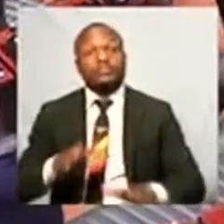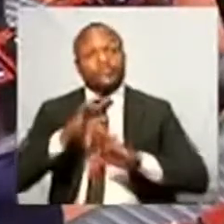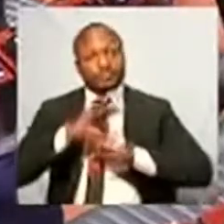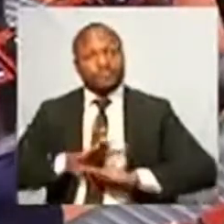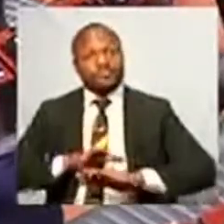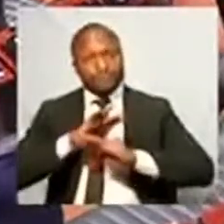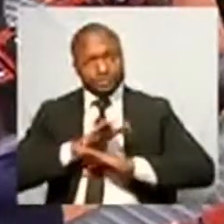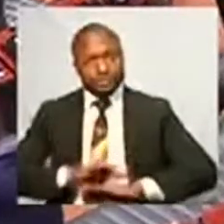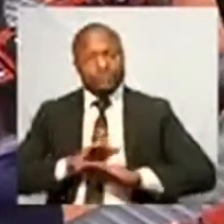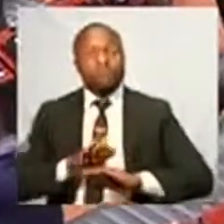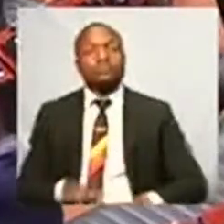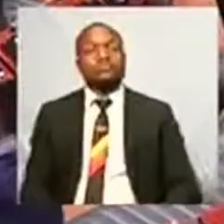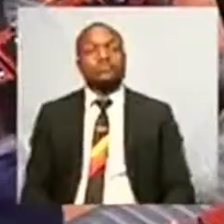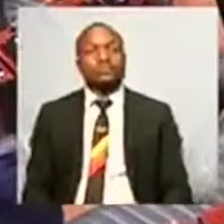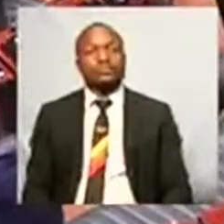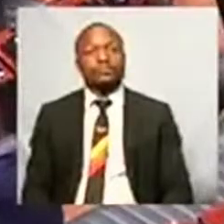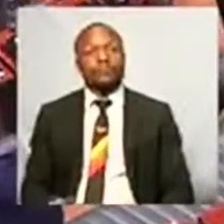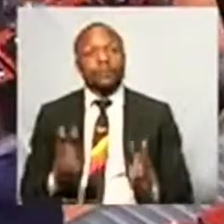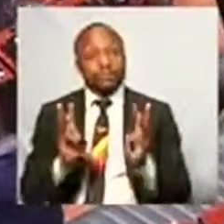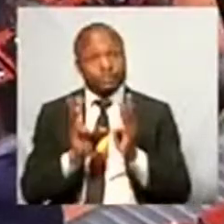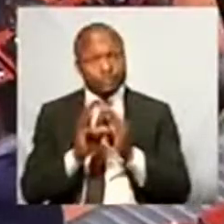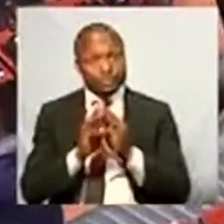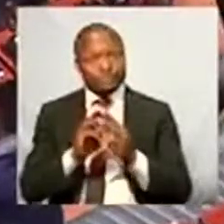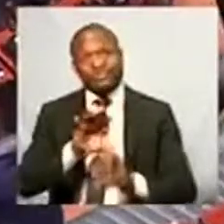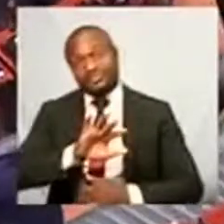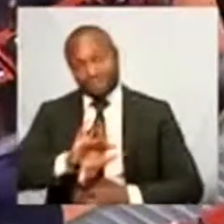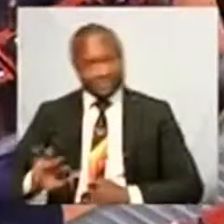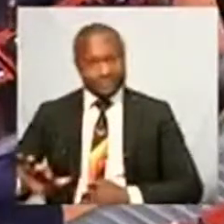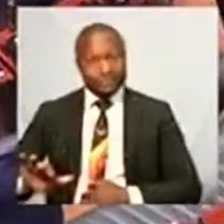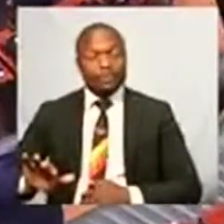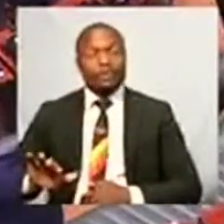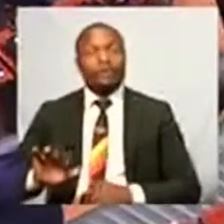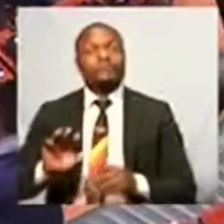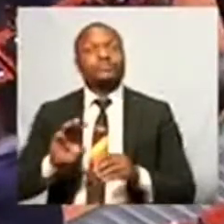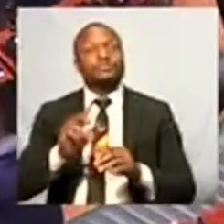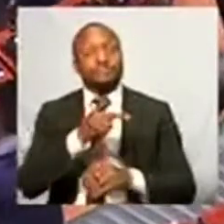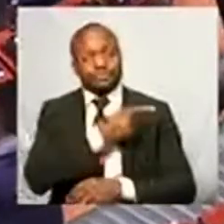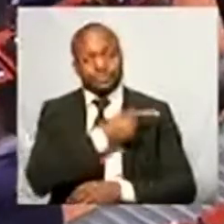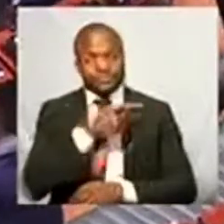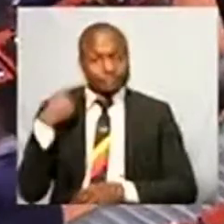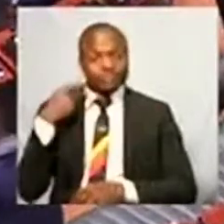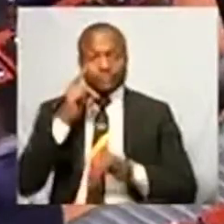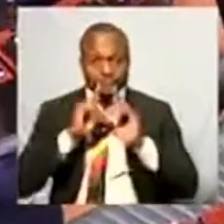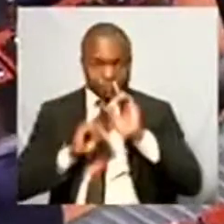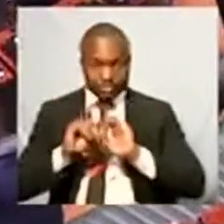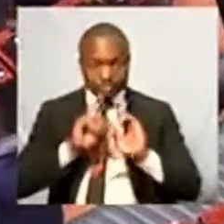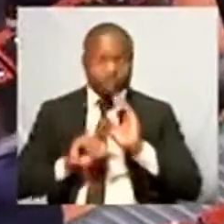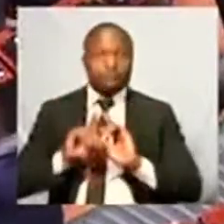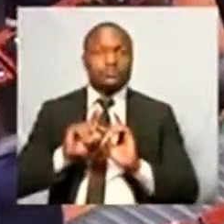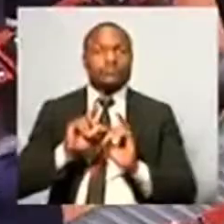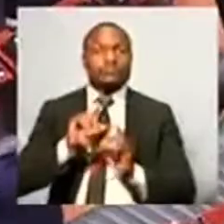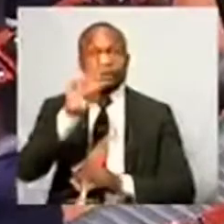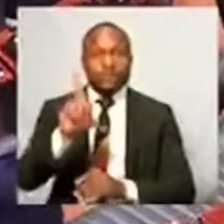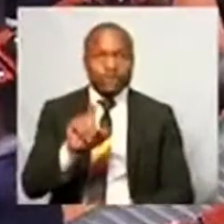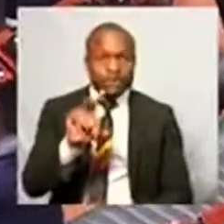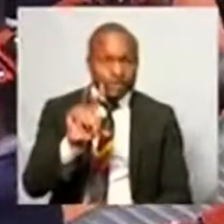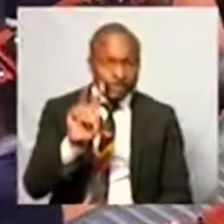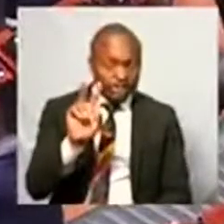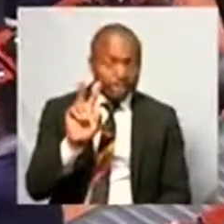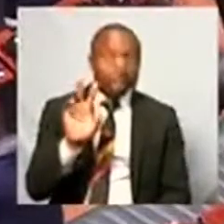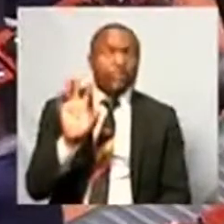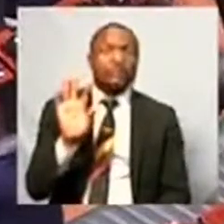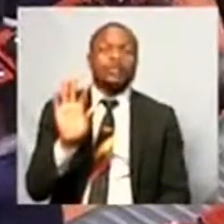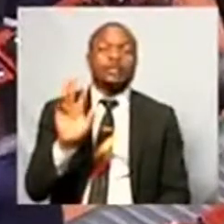Order. When business was suspended, the House was considering questions number 393